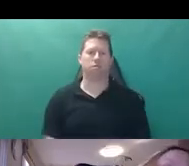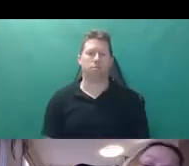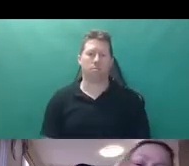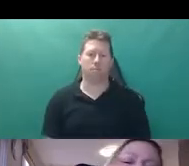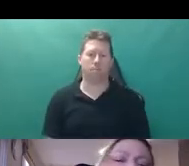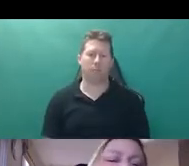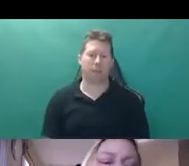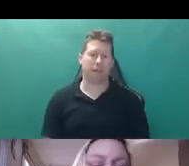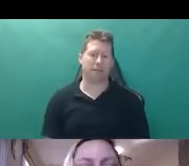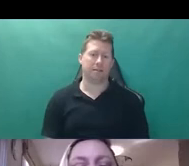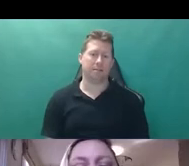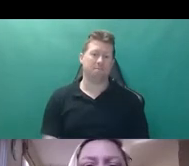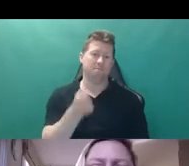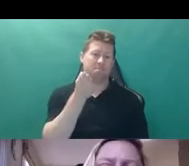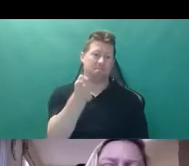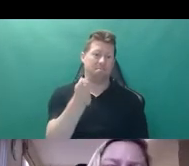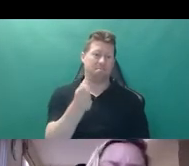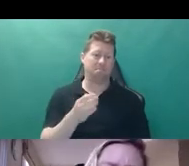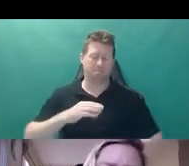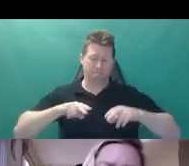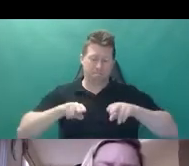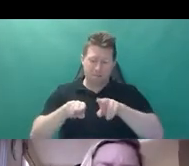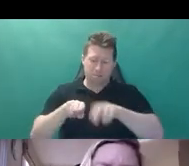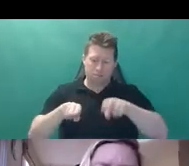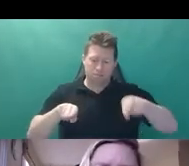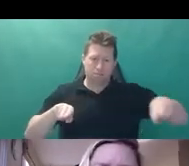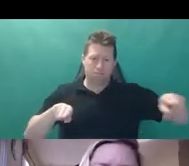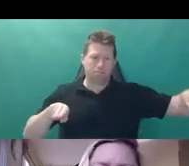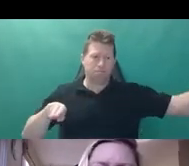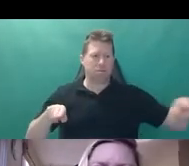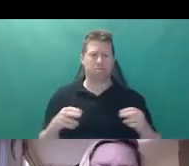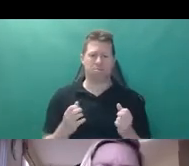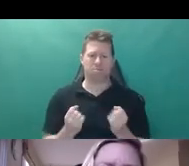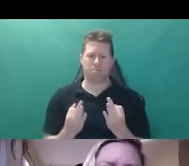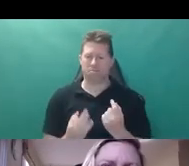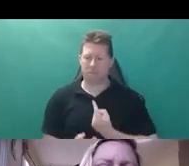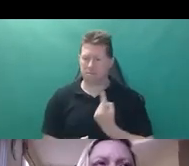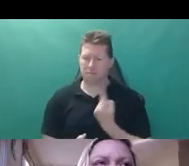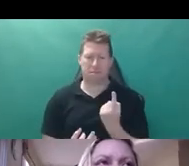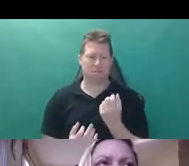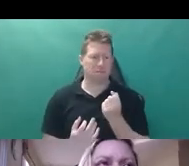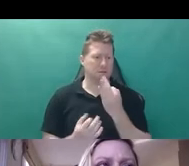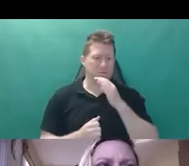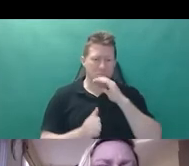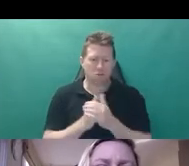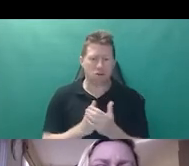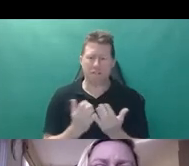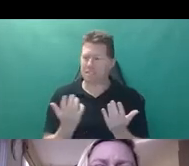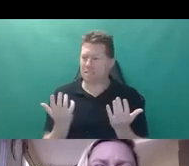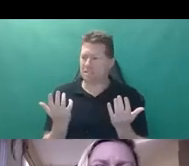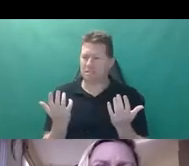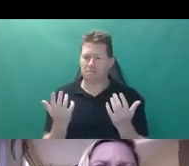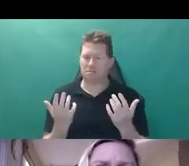So very much congregate care living with no sort of independence or privacy, very much a sort of